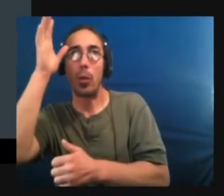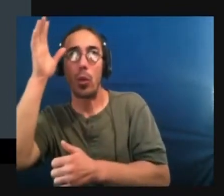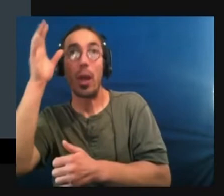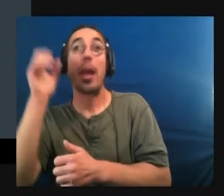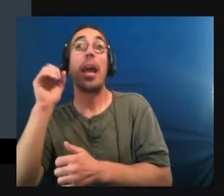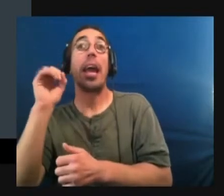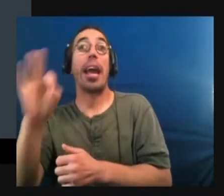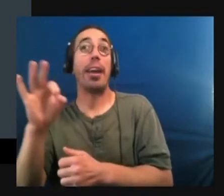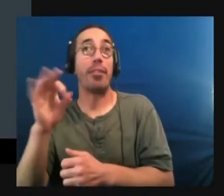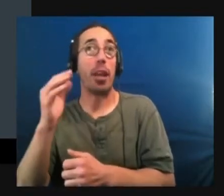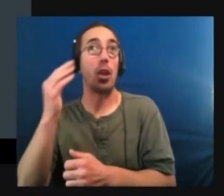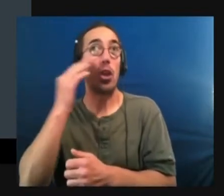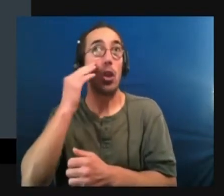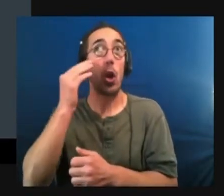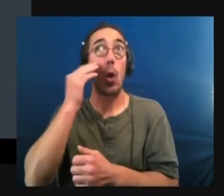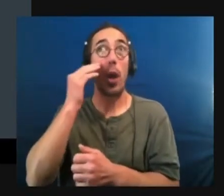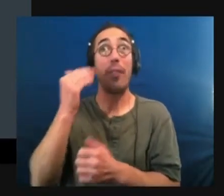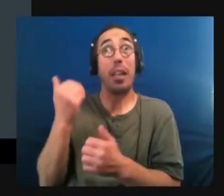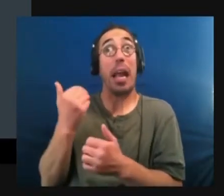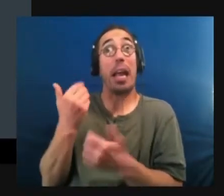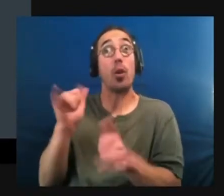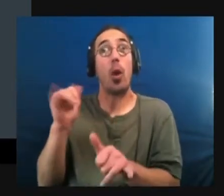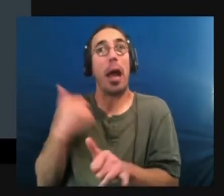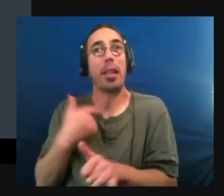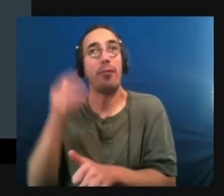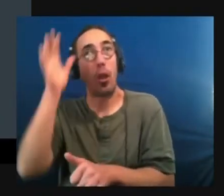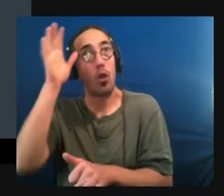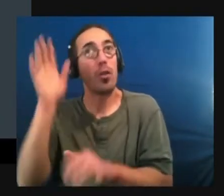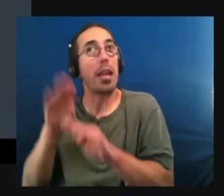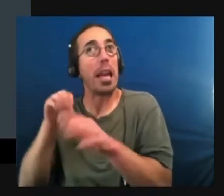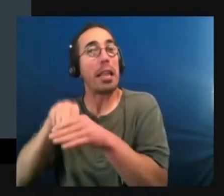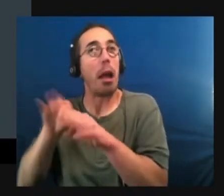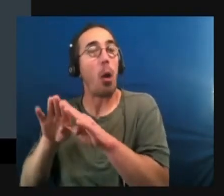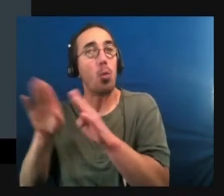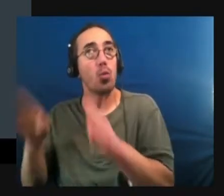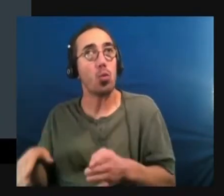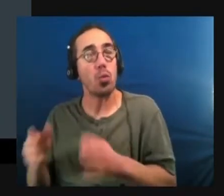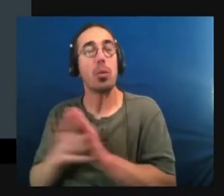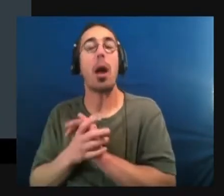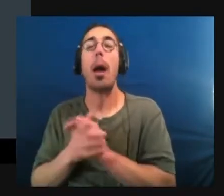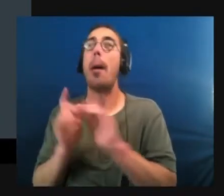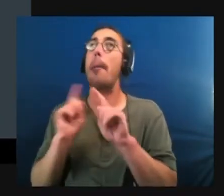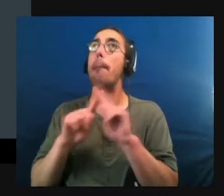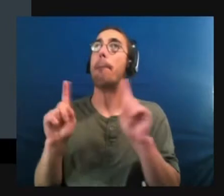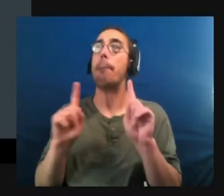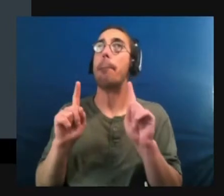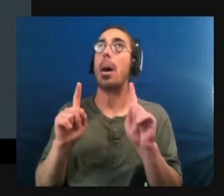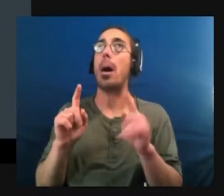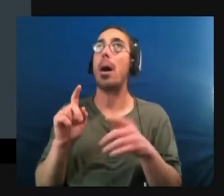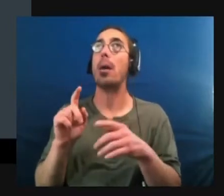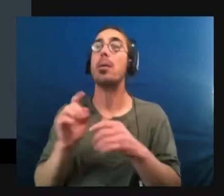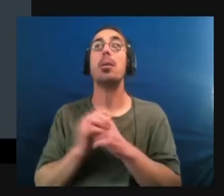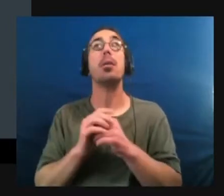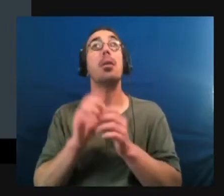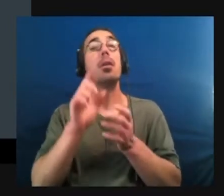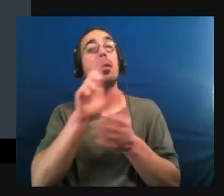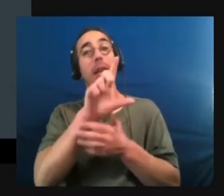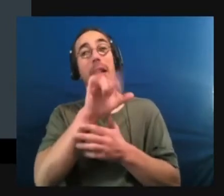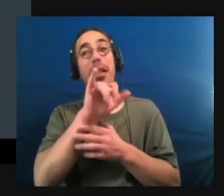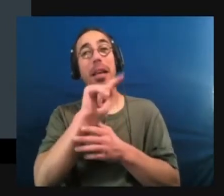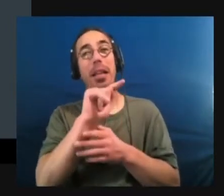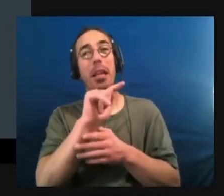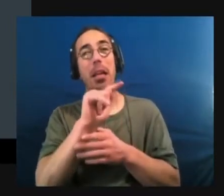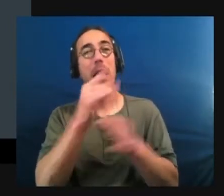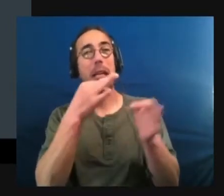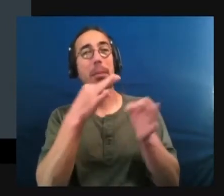the fathers at all. And what the literature came to the conclusion of was that it was best